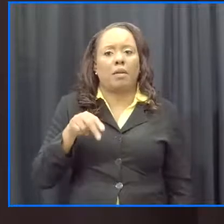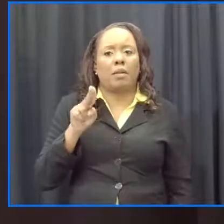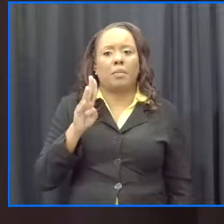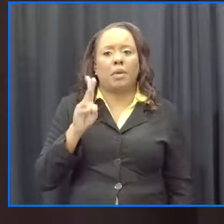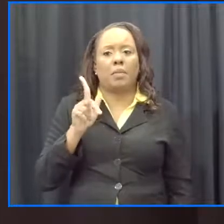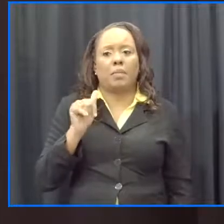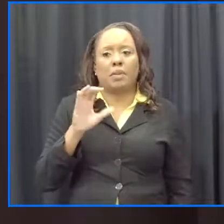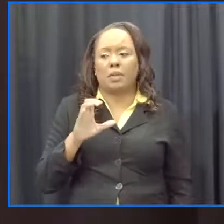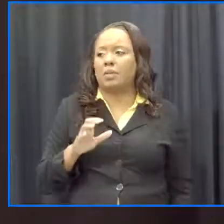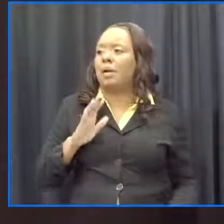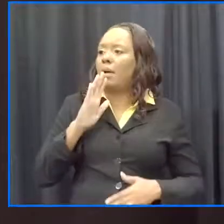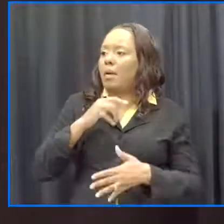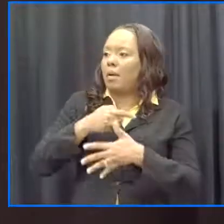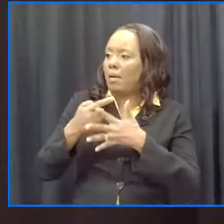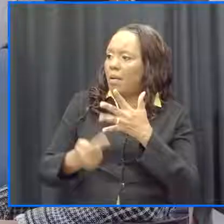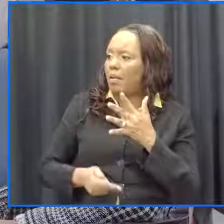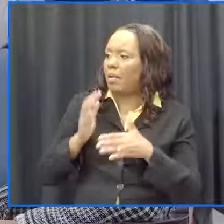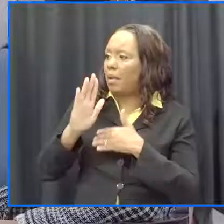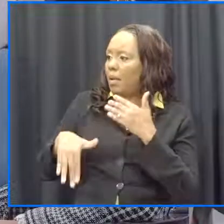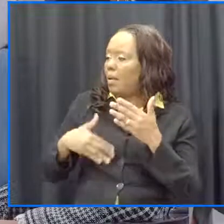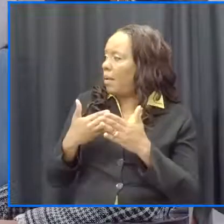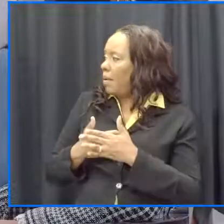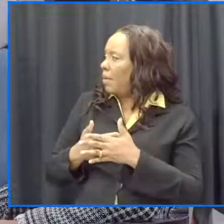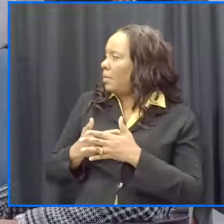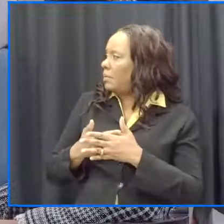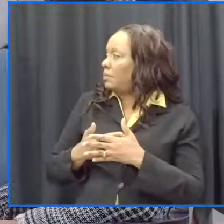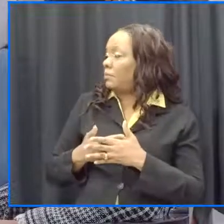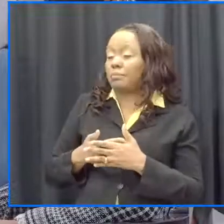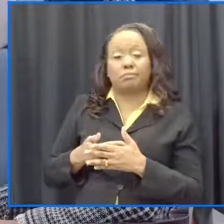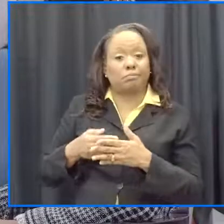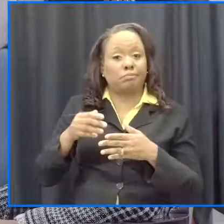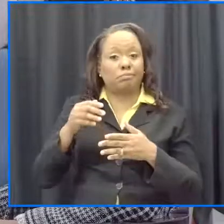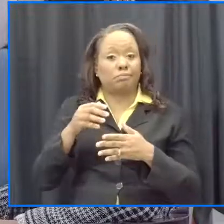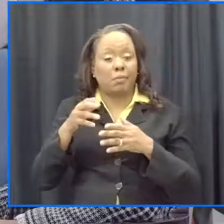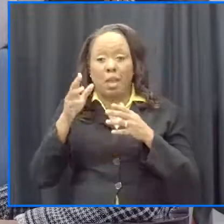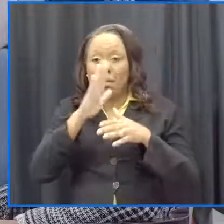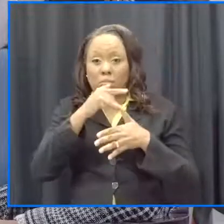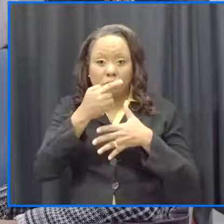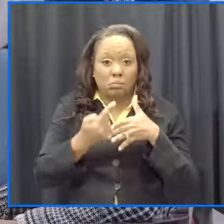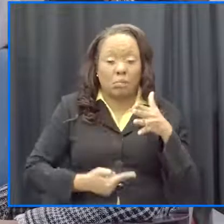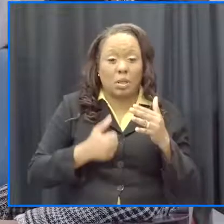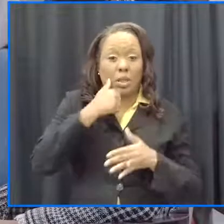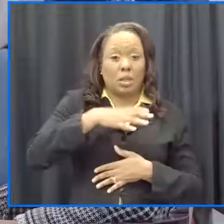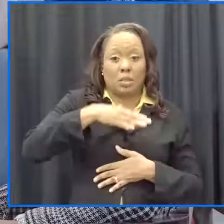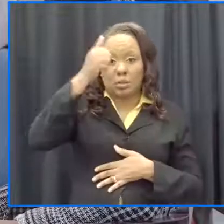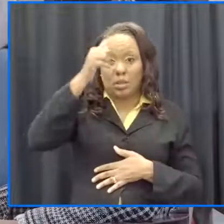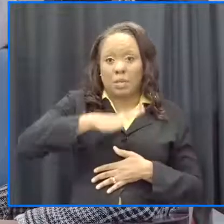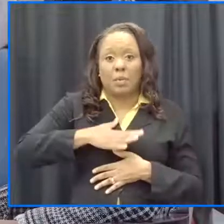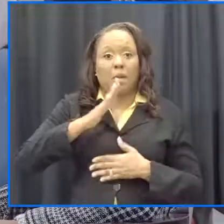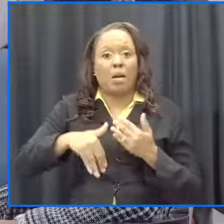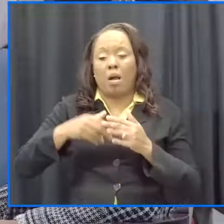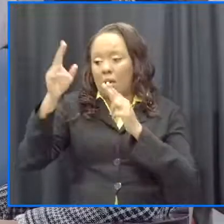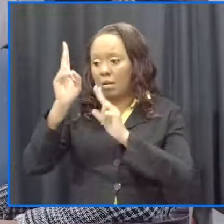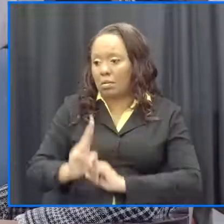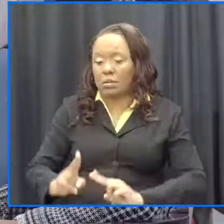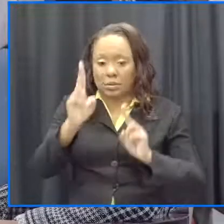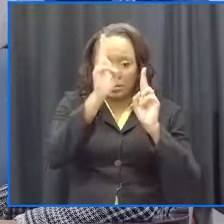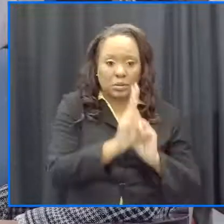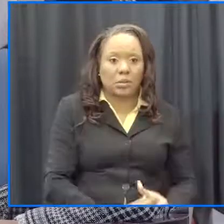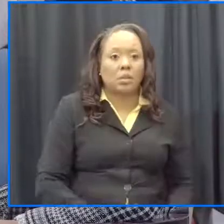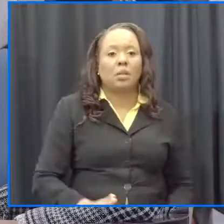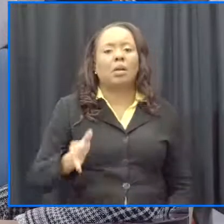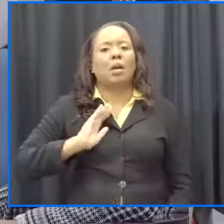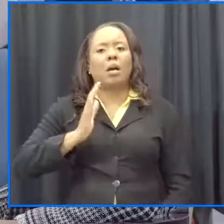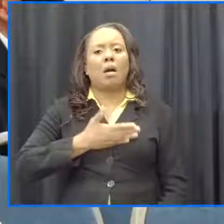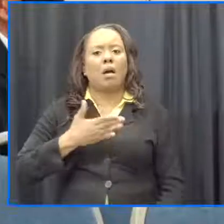Acting Prime Minister, my Lord Chief Justice, Mr. Attorney, fellow commissioners, ladies and gentlemen,